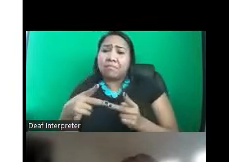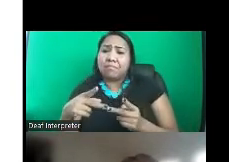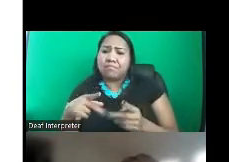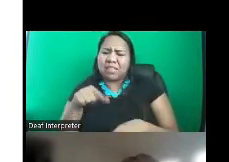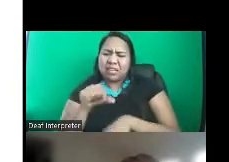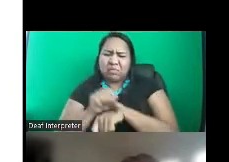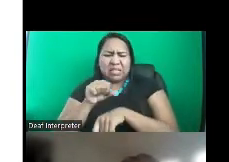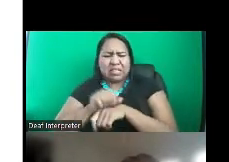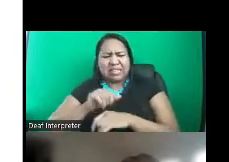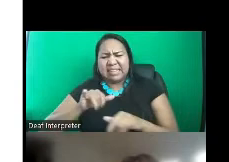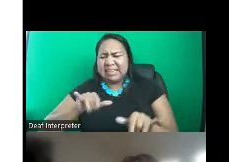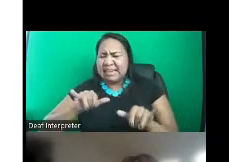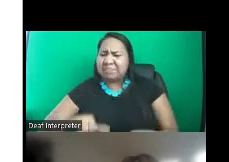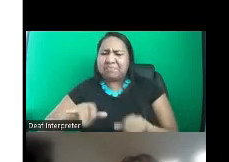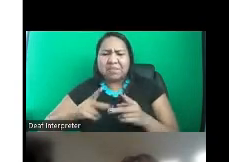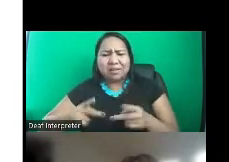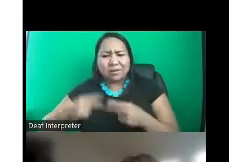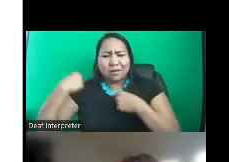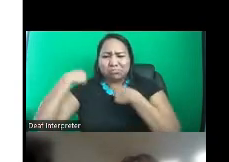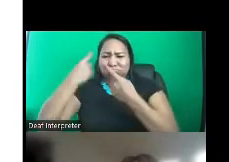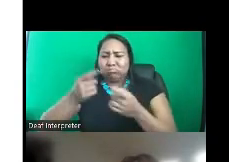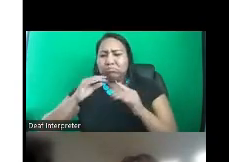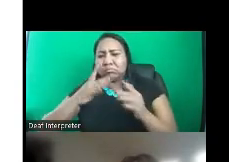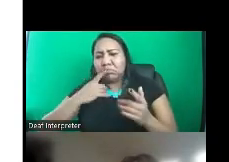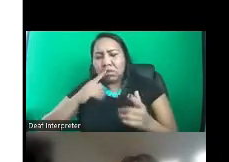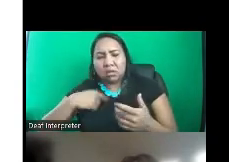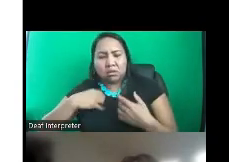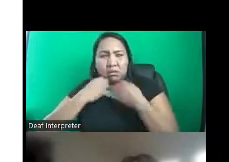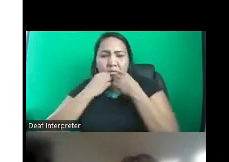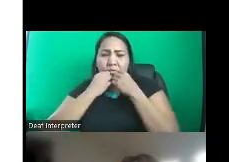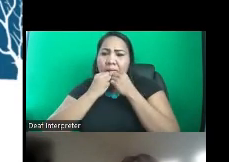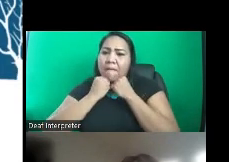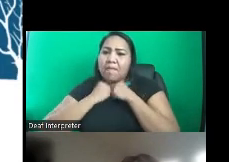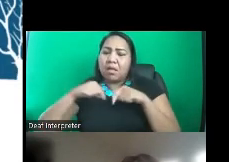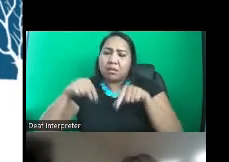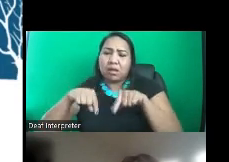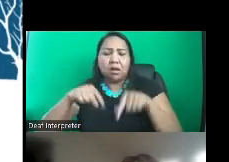Thank you. And can we have the last slide? Next slide, please.